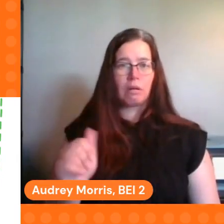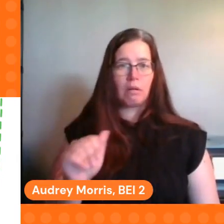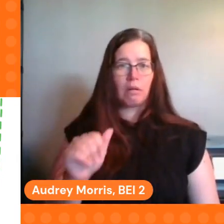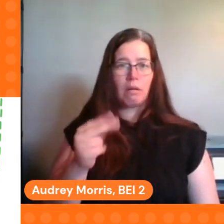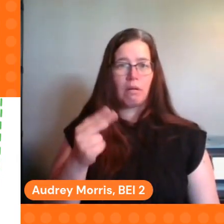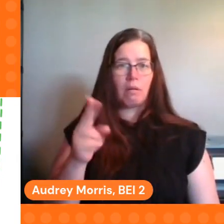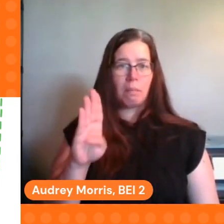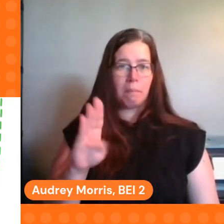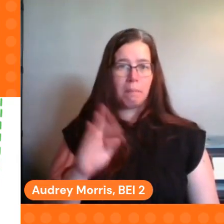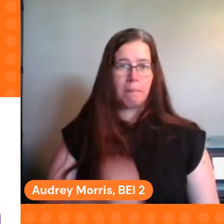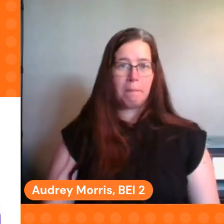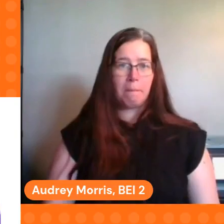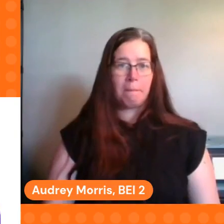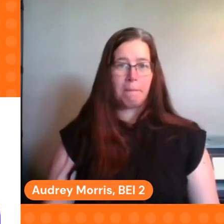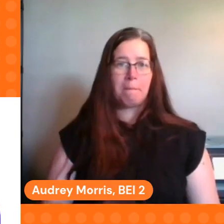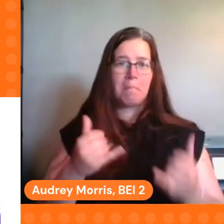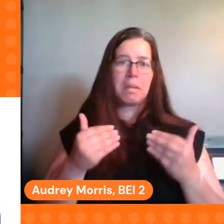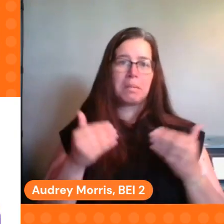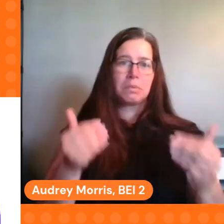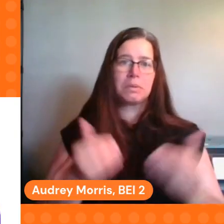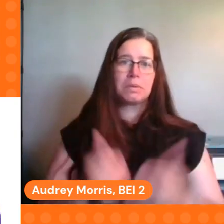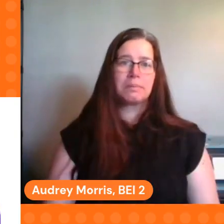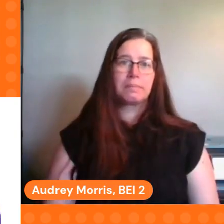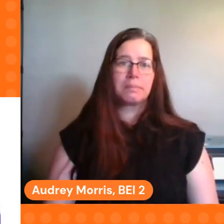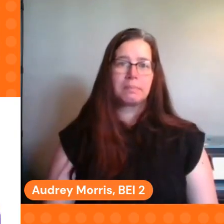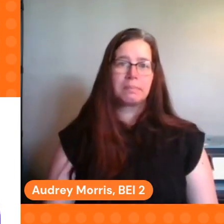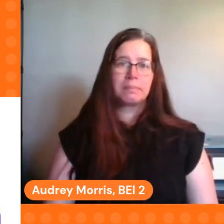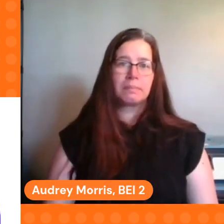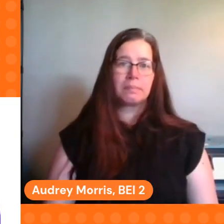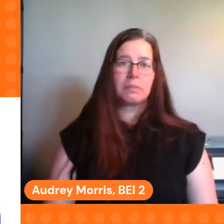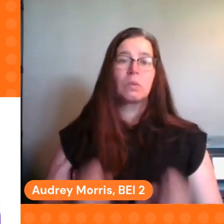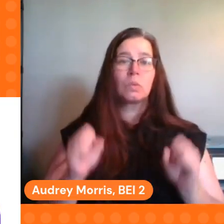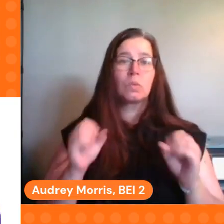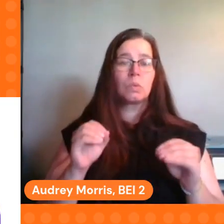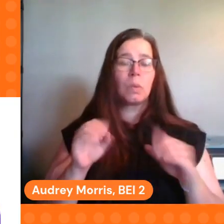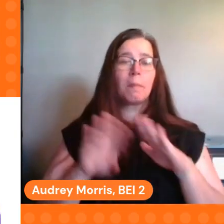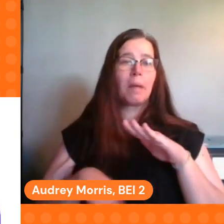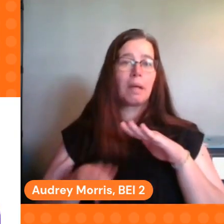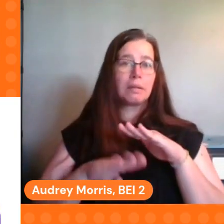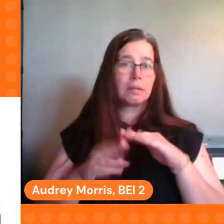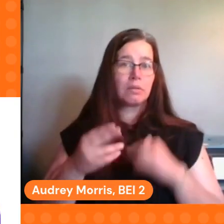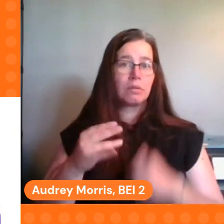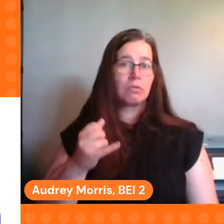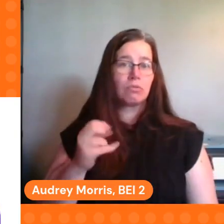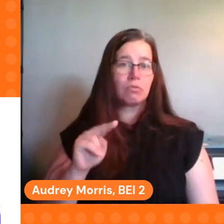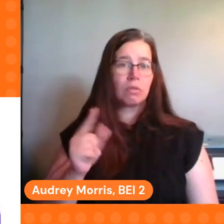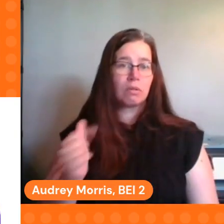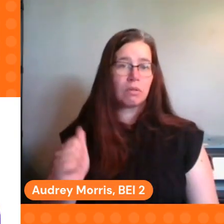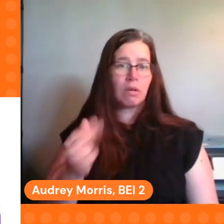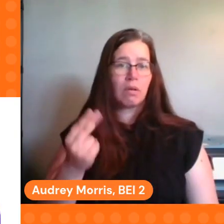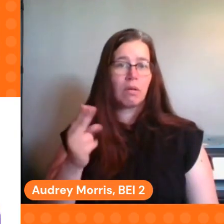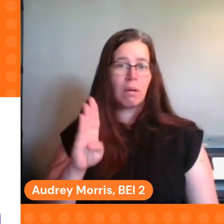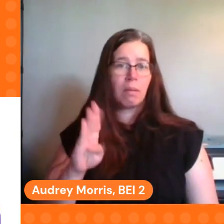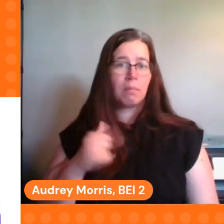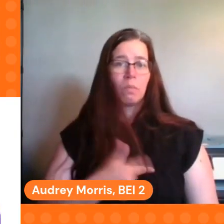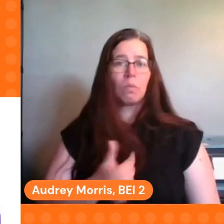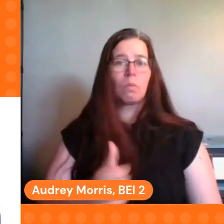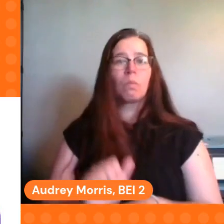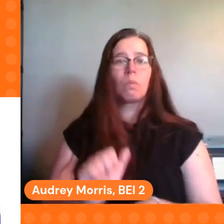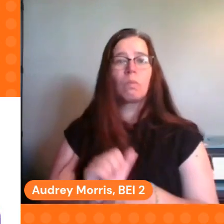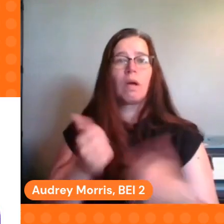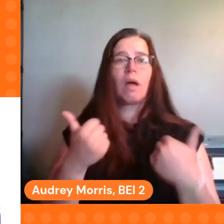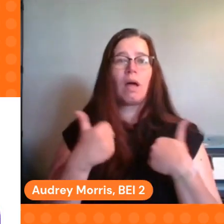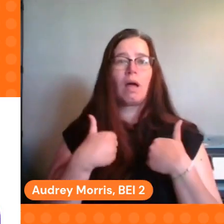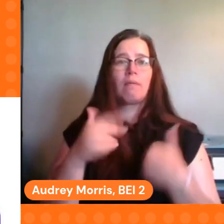So let's proceed to the next slide. So basically, at Jenga Hub, what we work on is we have a Kalimani